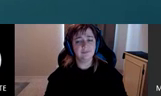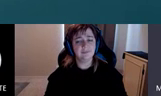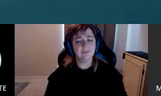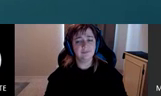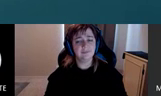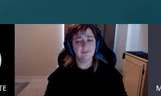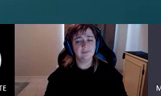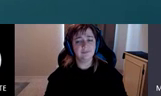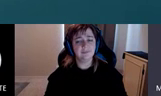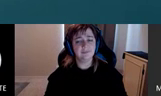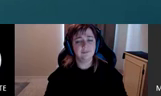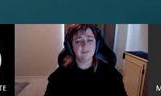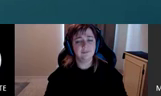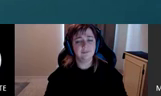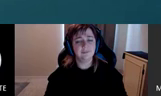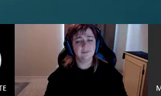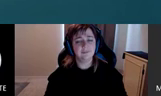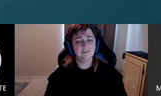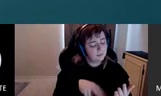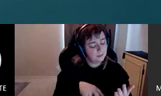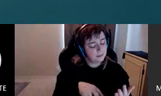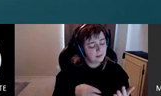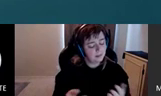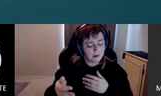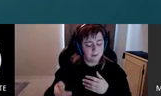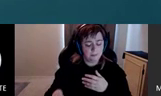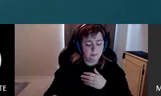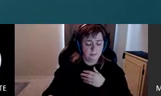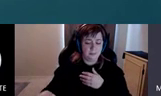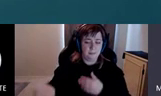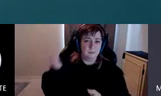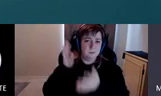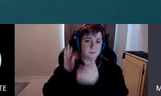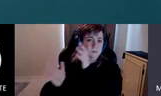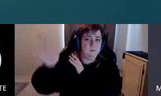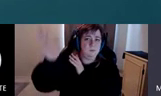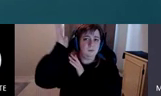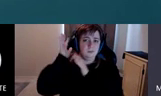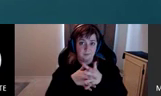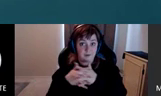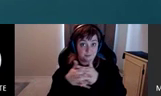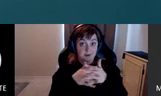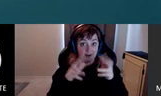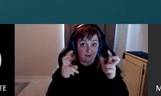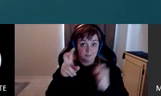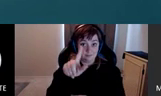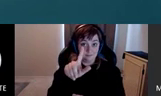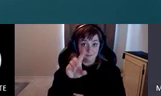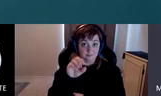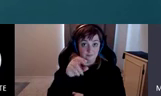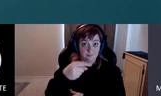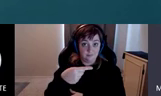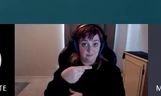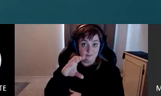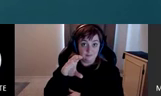and figure out what 19th century log cabin America was like. I still read it and I loved it.